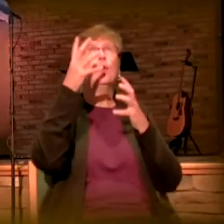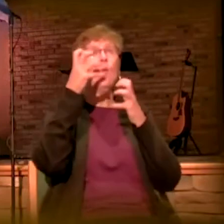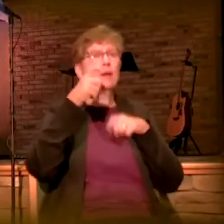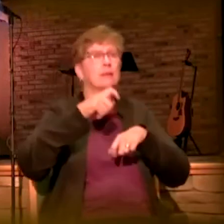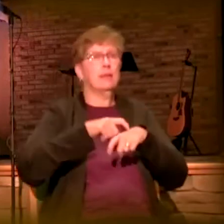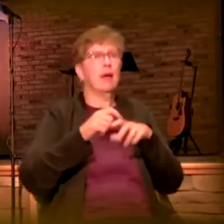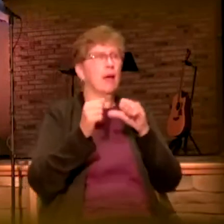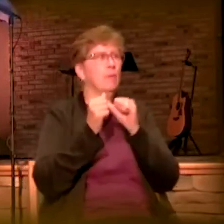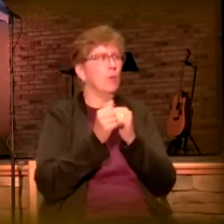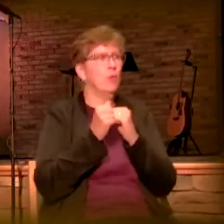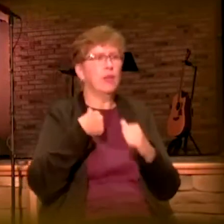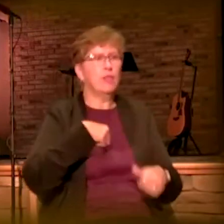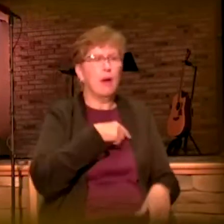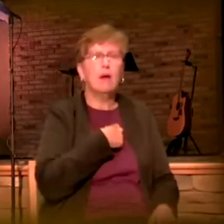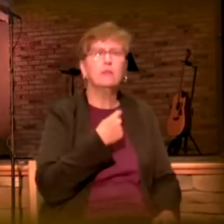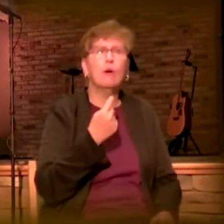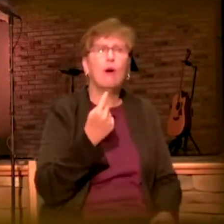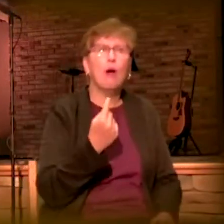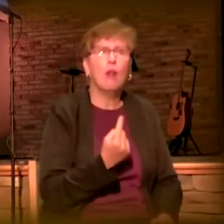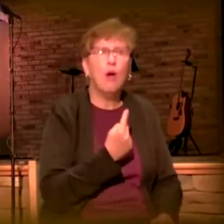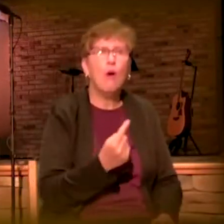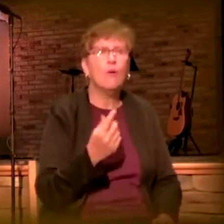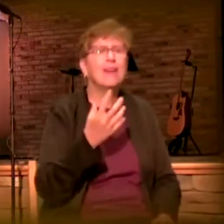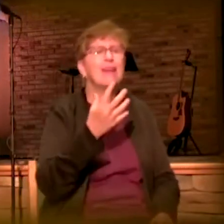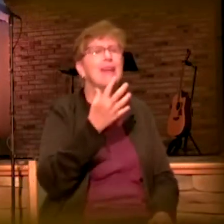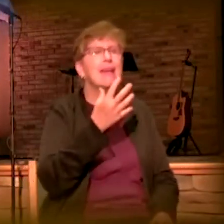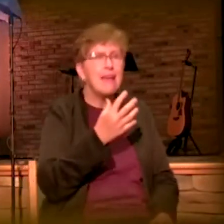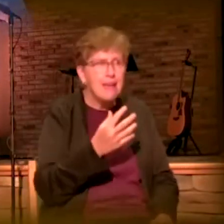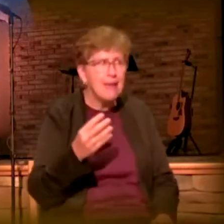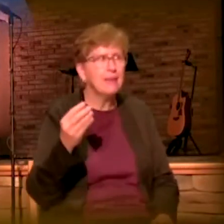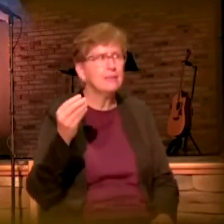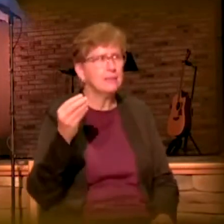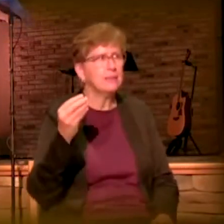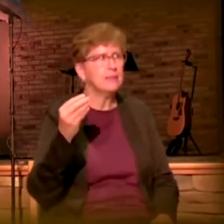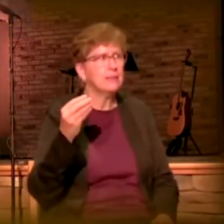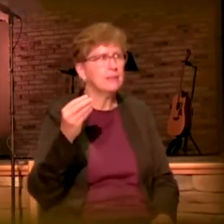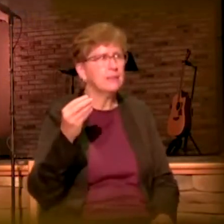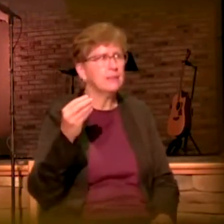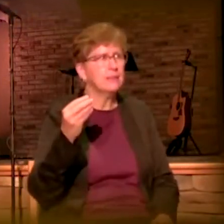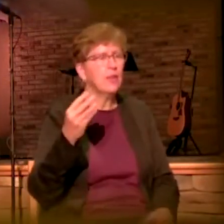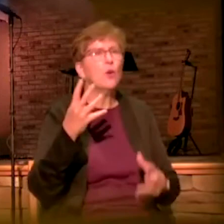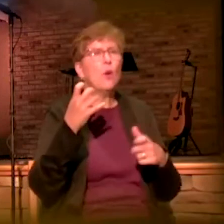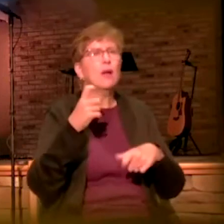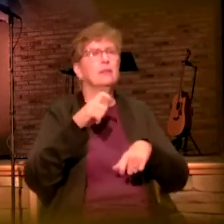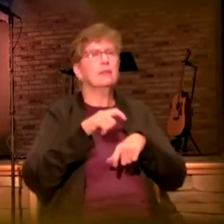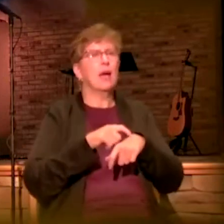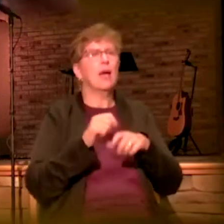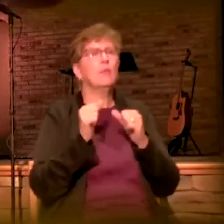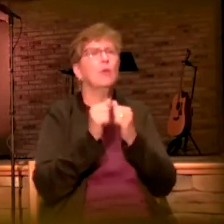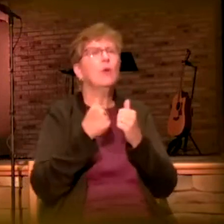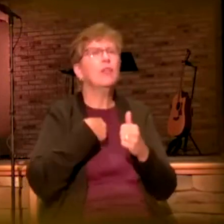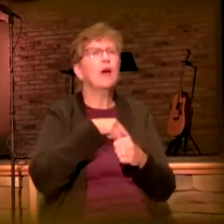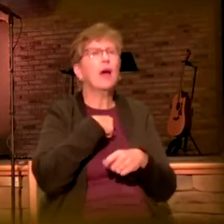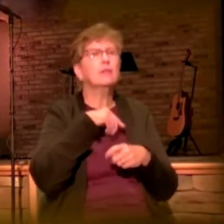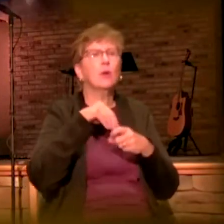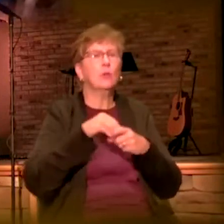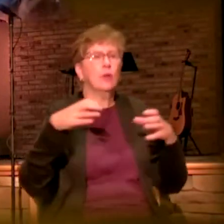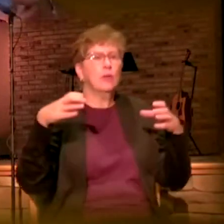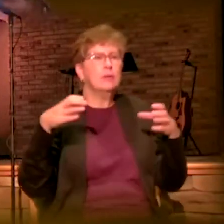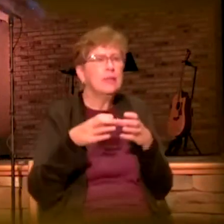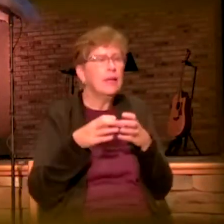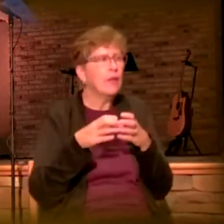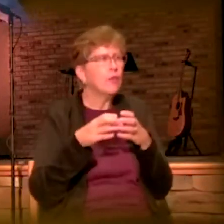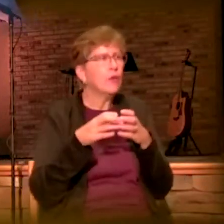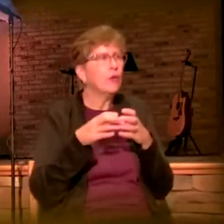time with us alone, and he wants to spend time with us when we gather